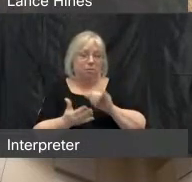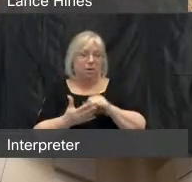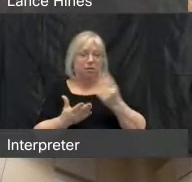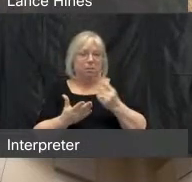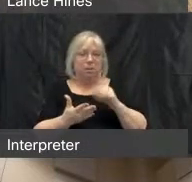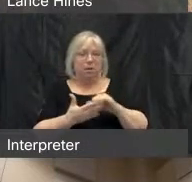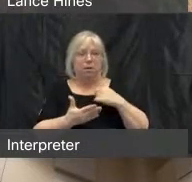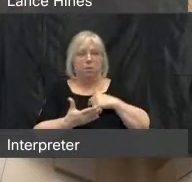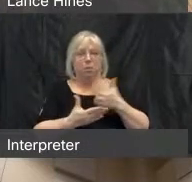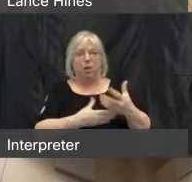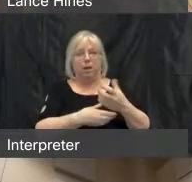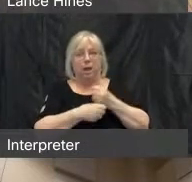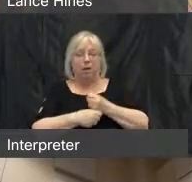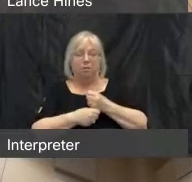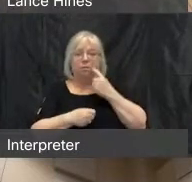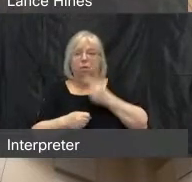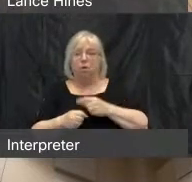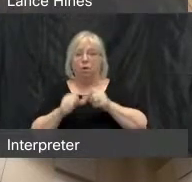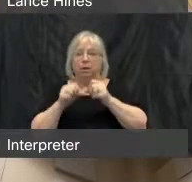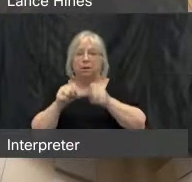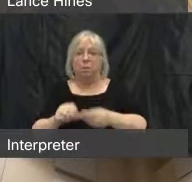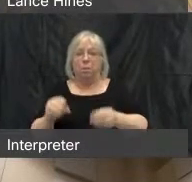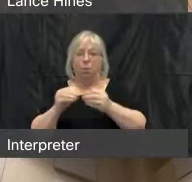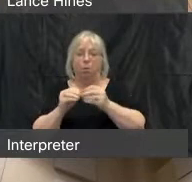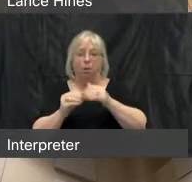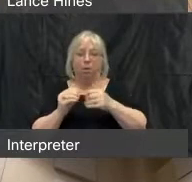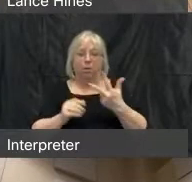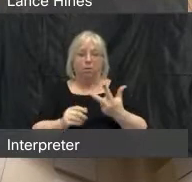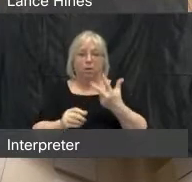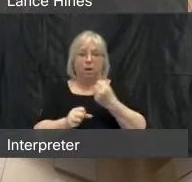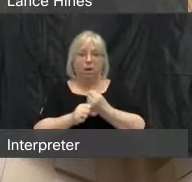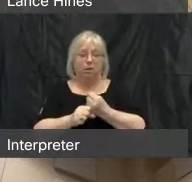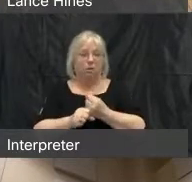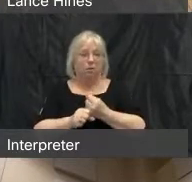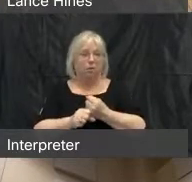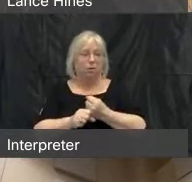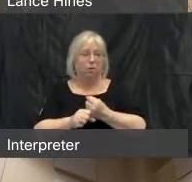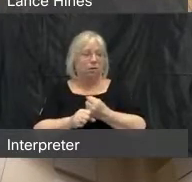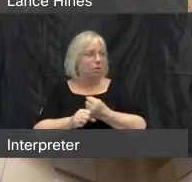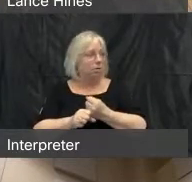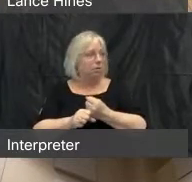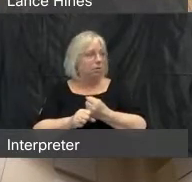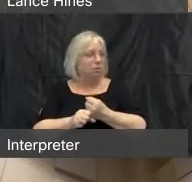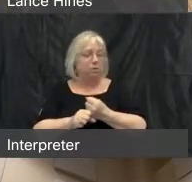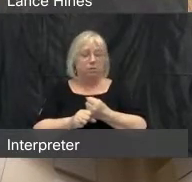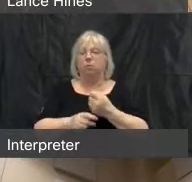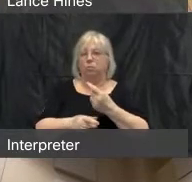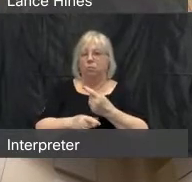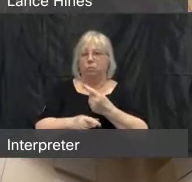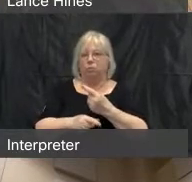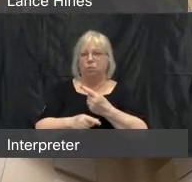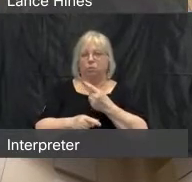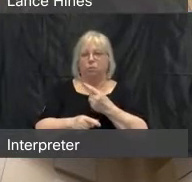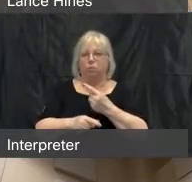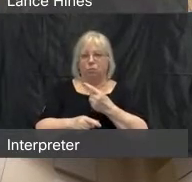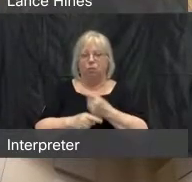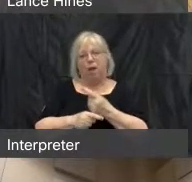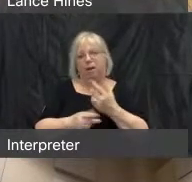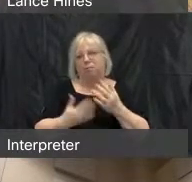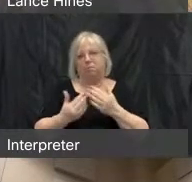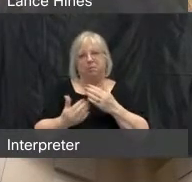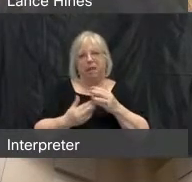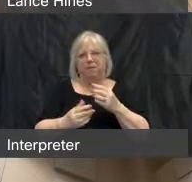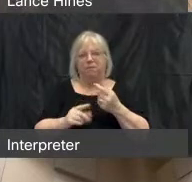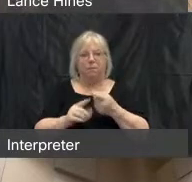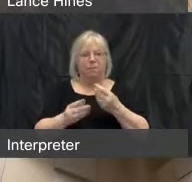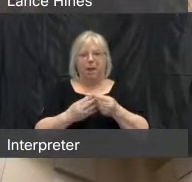comes to the city more than 3 years and more than $476,000, I think it said. Right. Whether it's from Wingate or some other